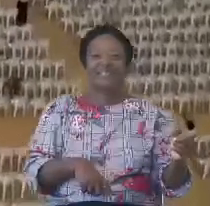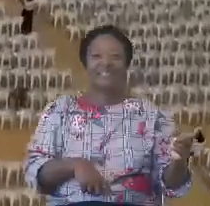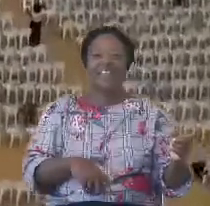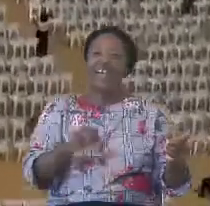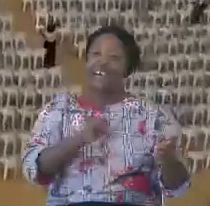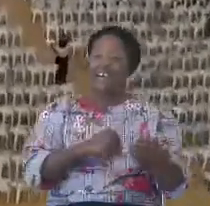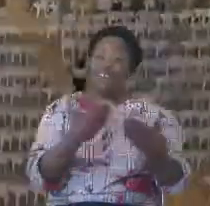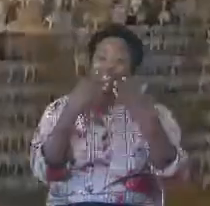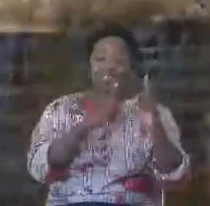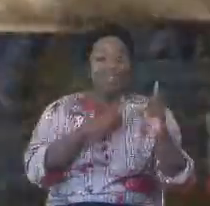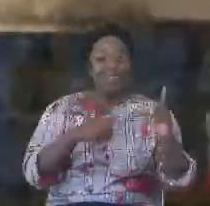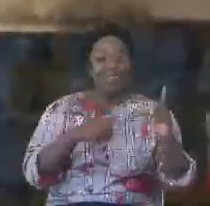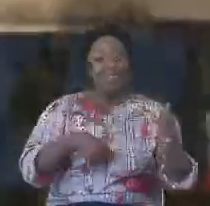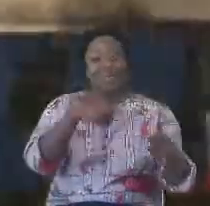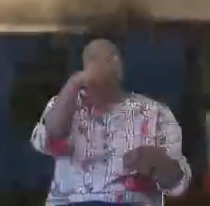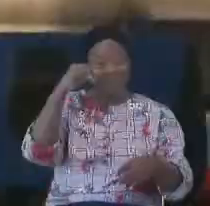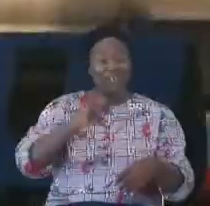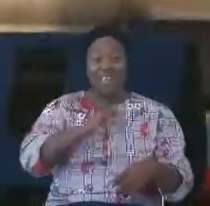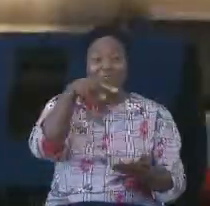Praise the Lord.